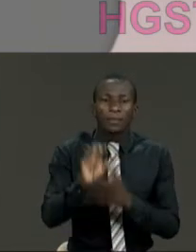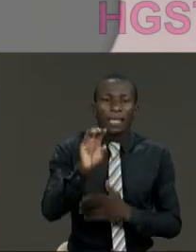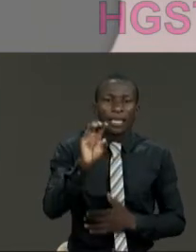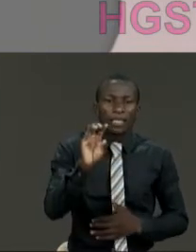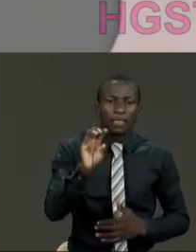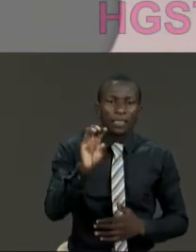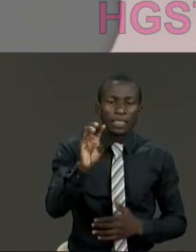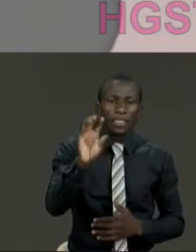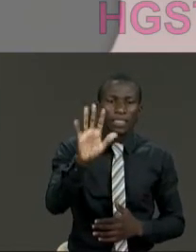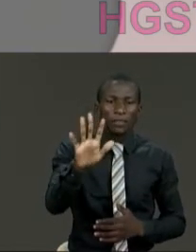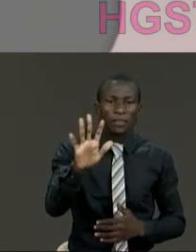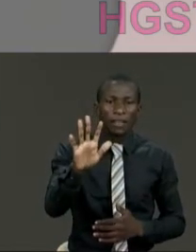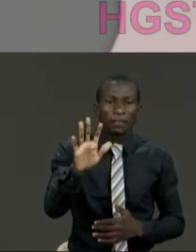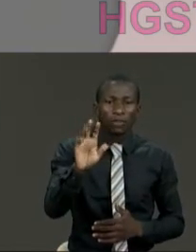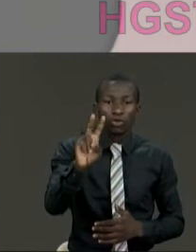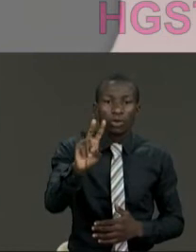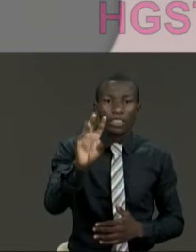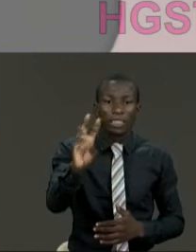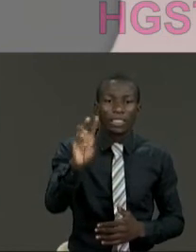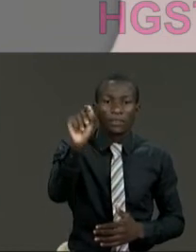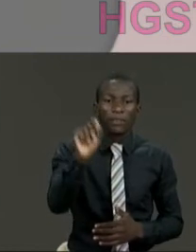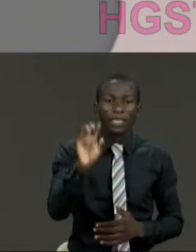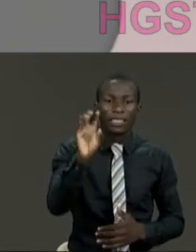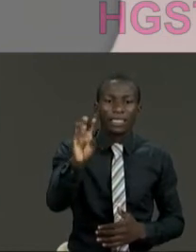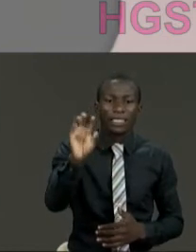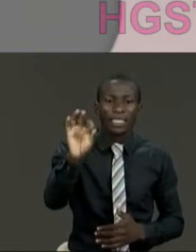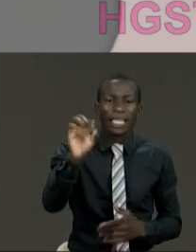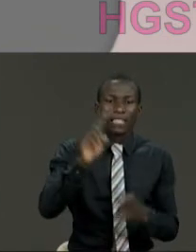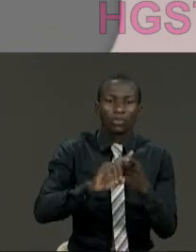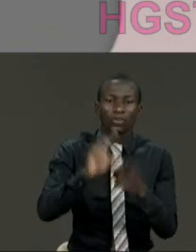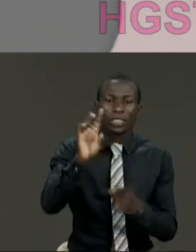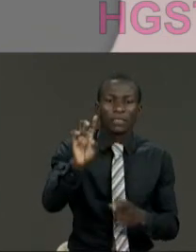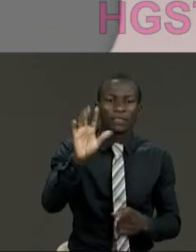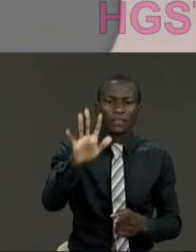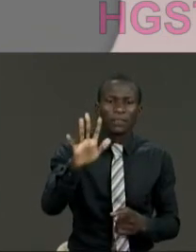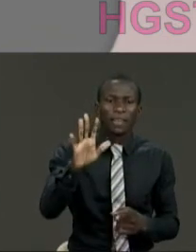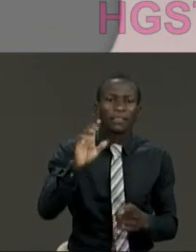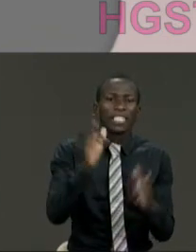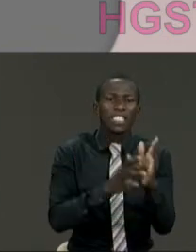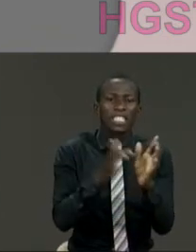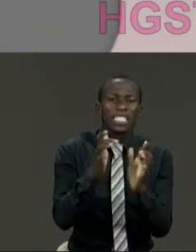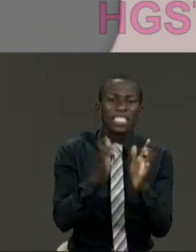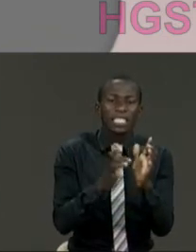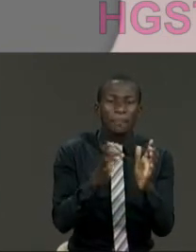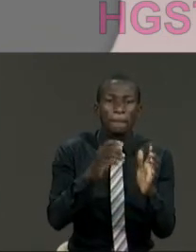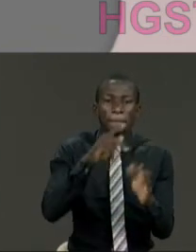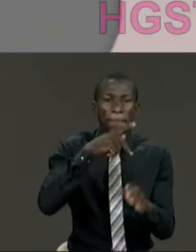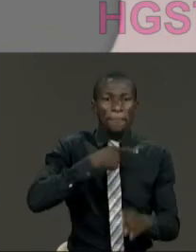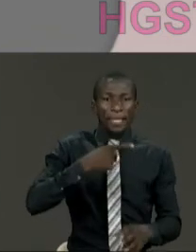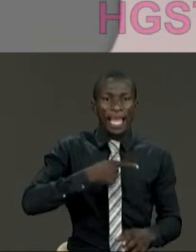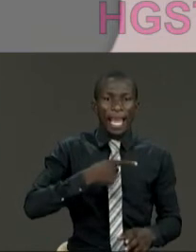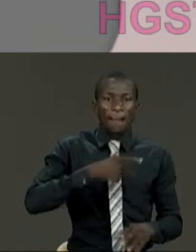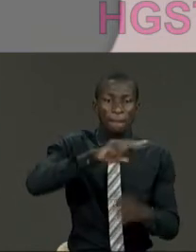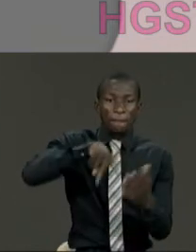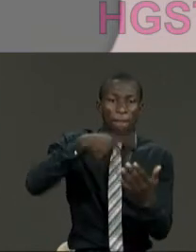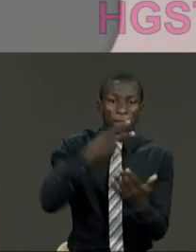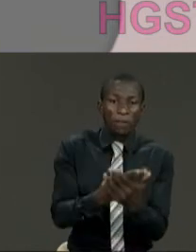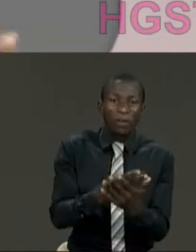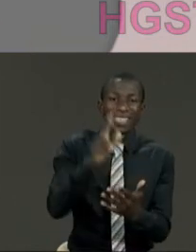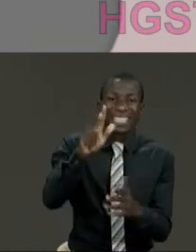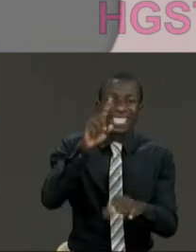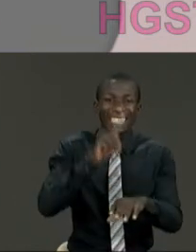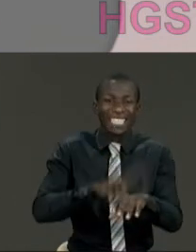Matthew 26:69-75, Peter fell three times. He denied Jesus Christ three times. First, when a